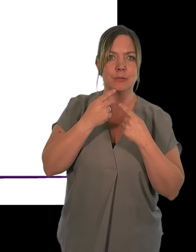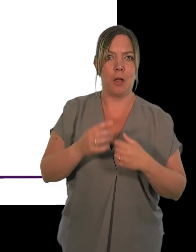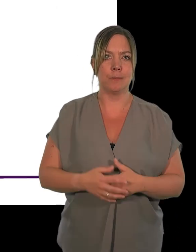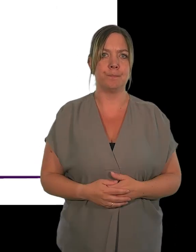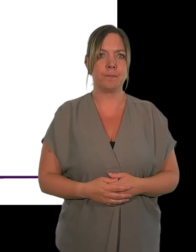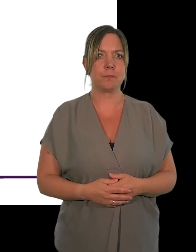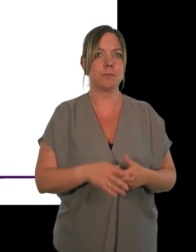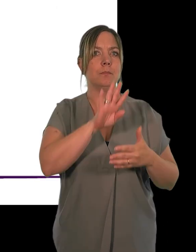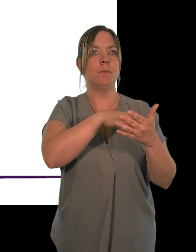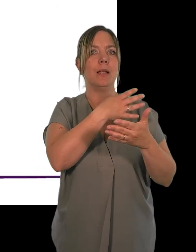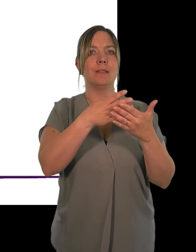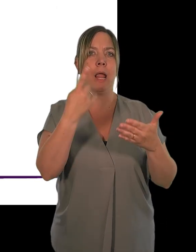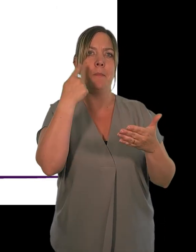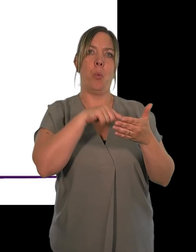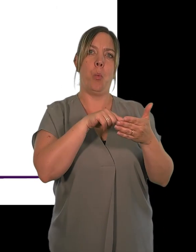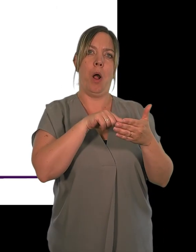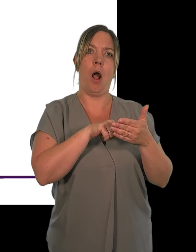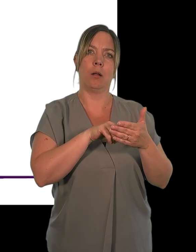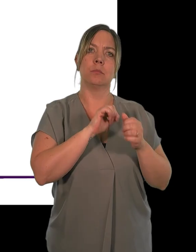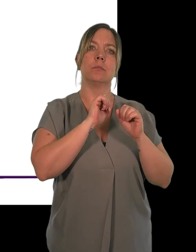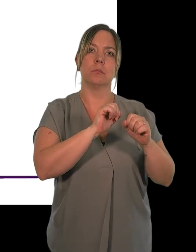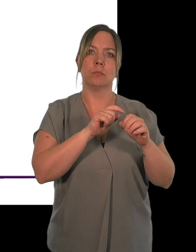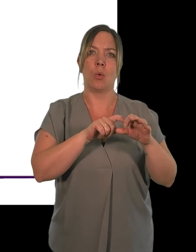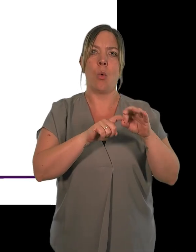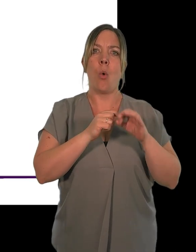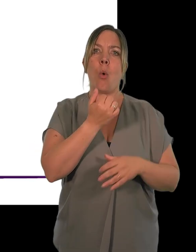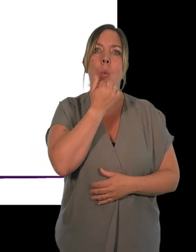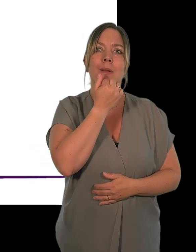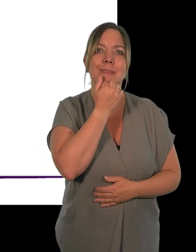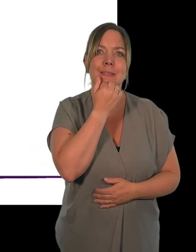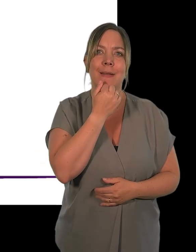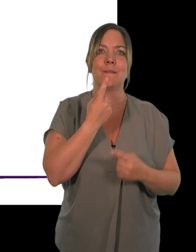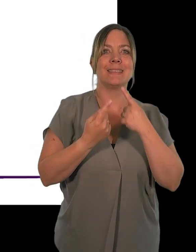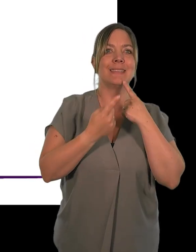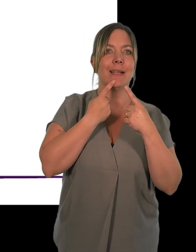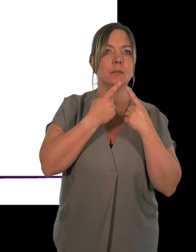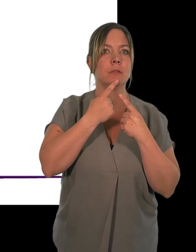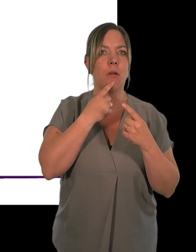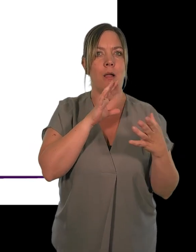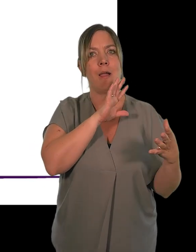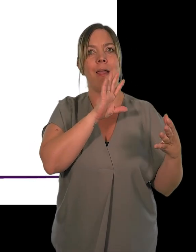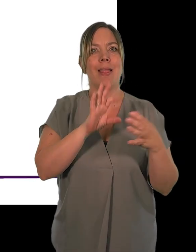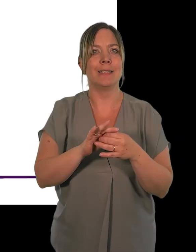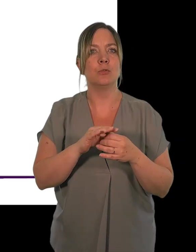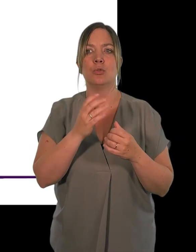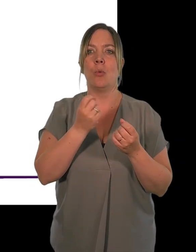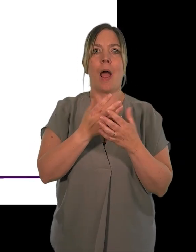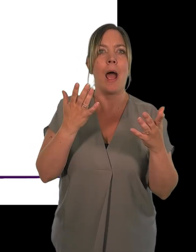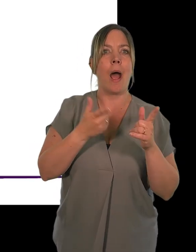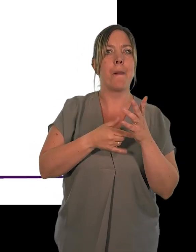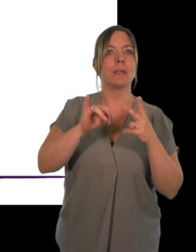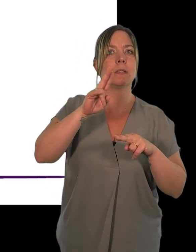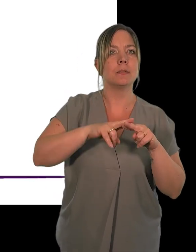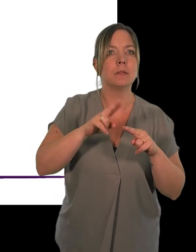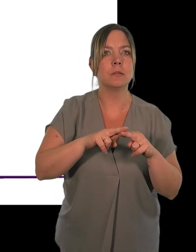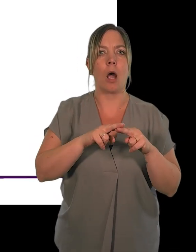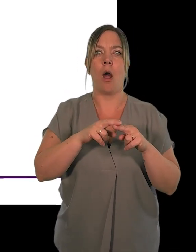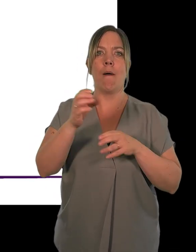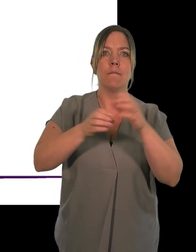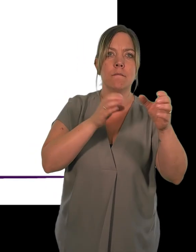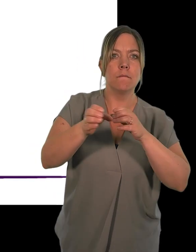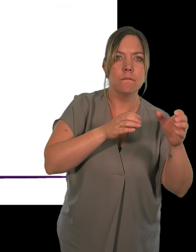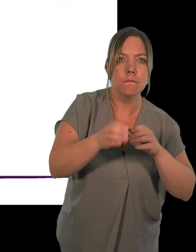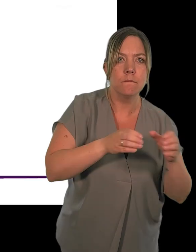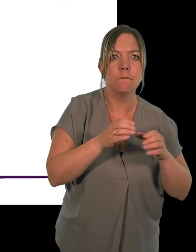is quantitative data on turnover and recruitment for 2024, and